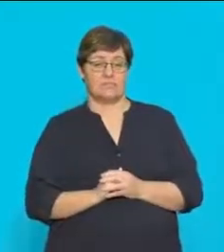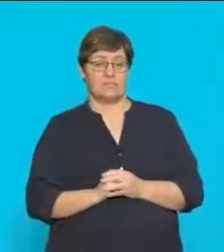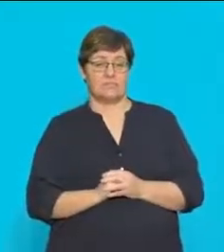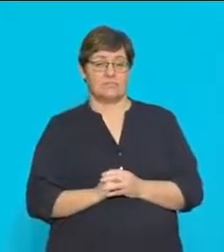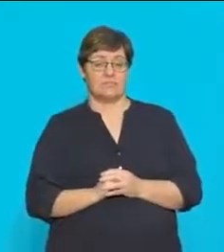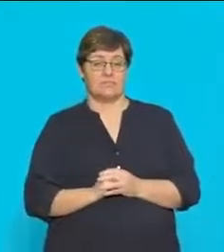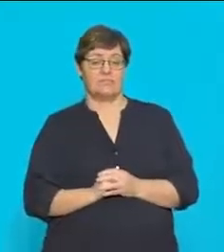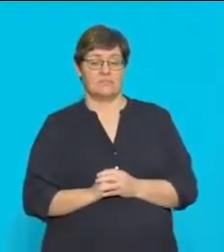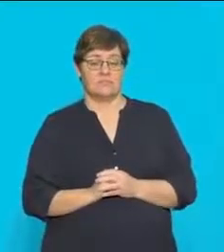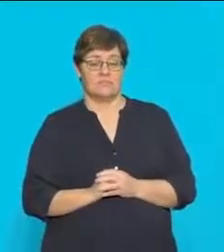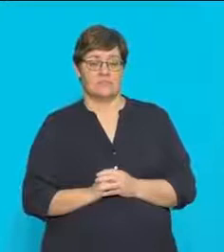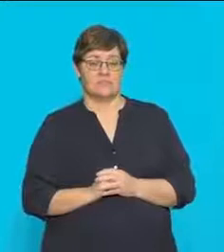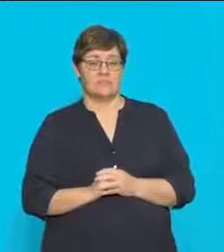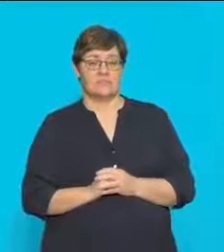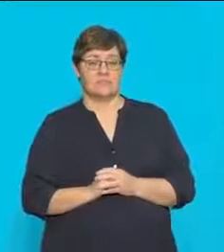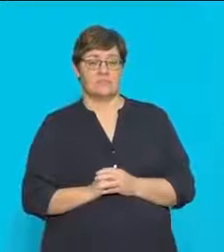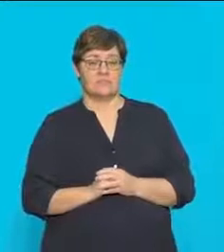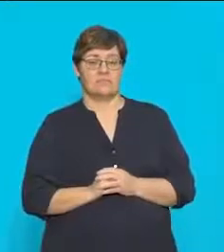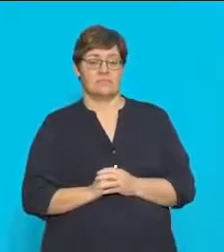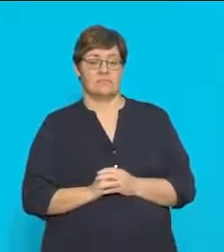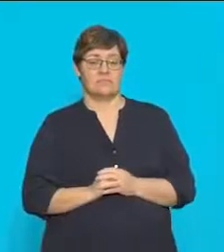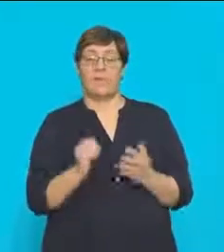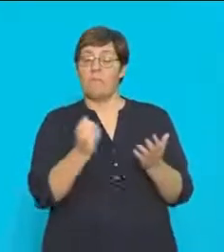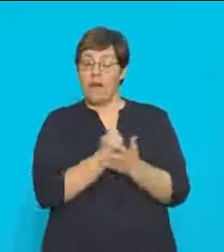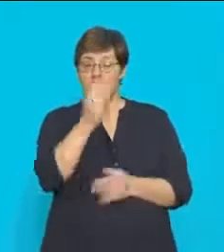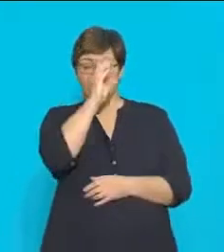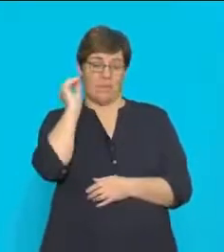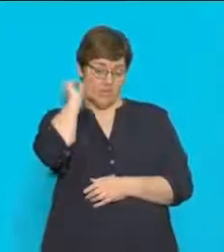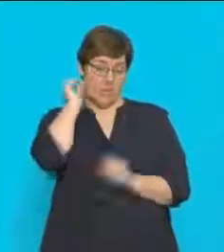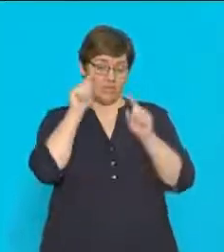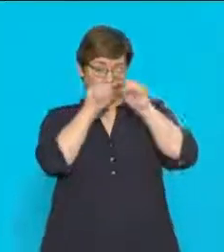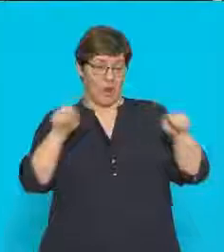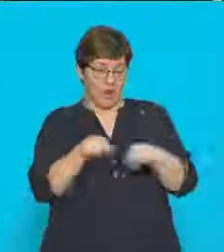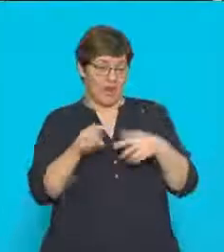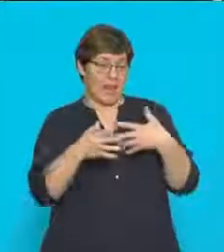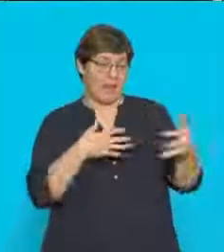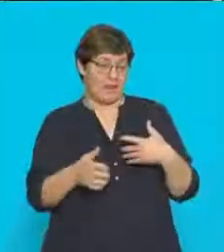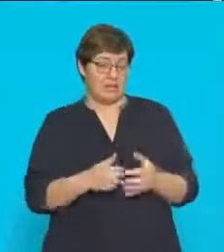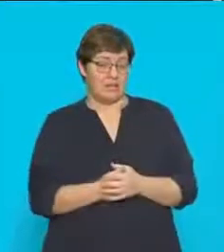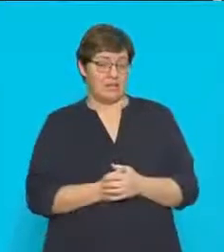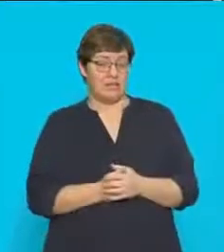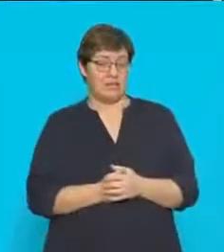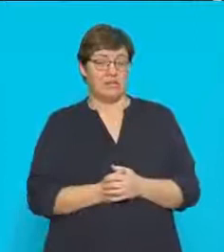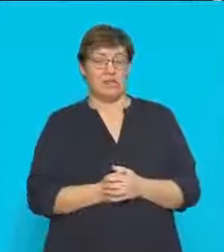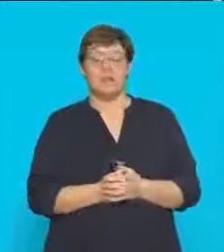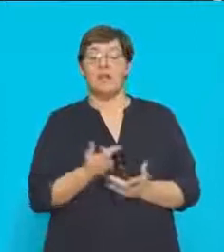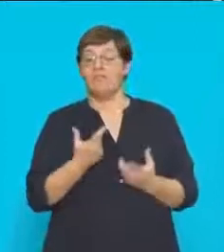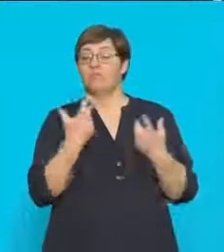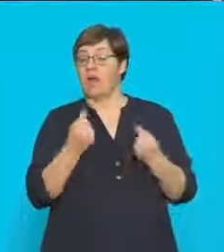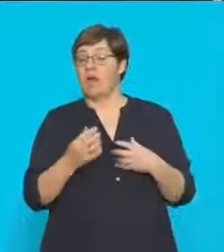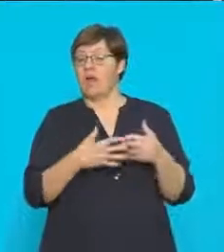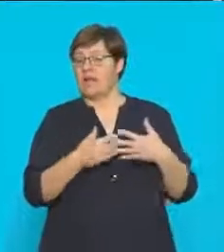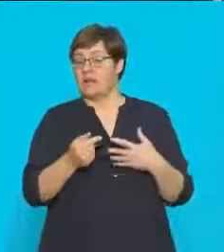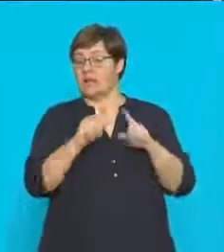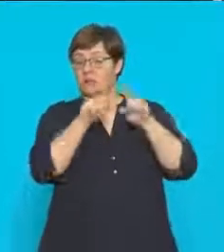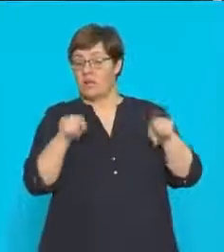Now, there's something that we have to remember when we're dealing with triangles. When we're dealing with triangles,